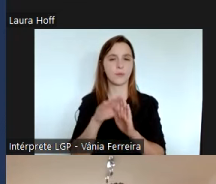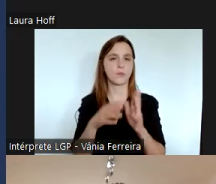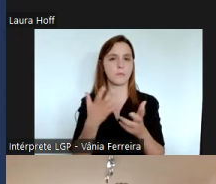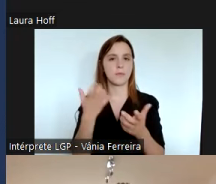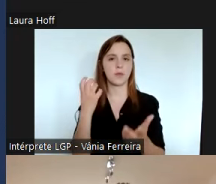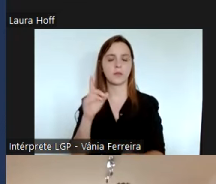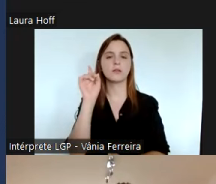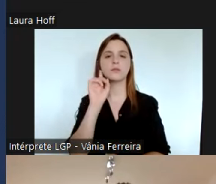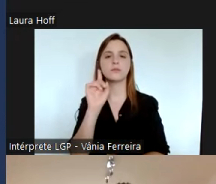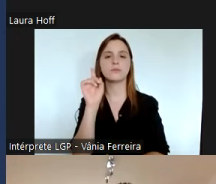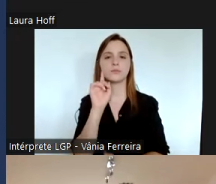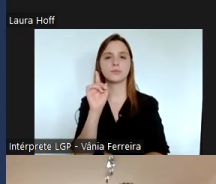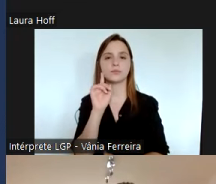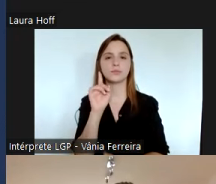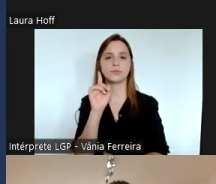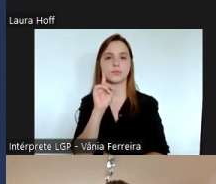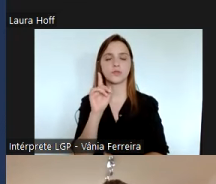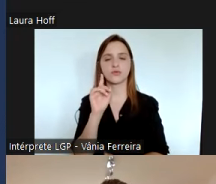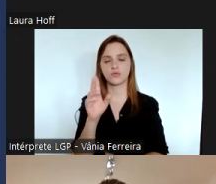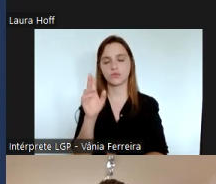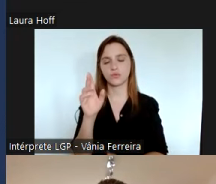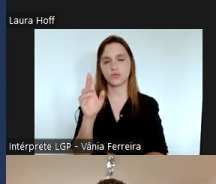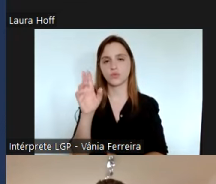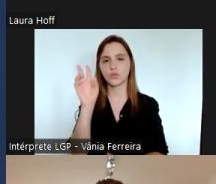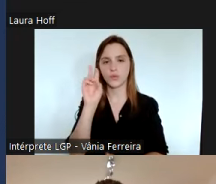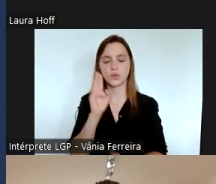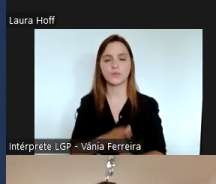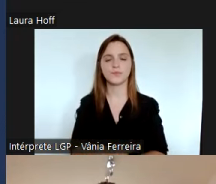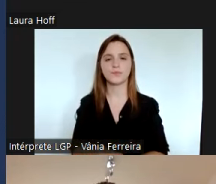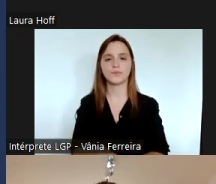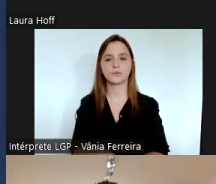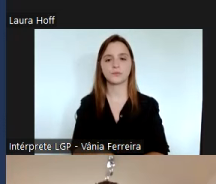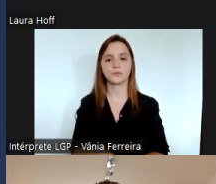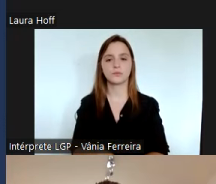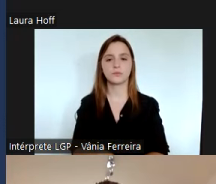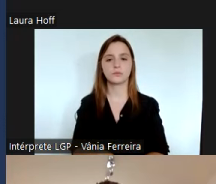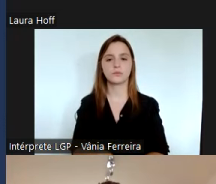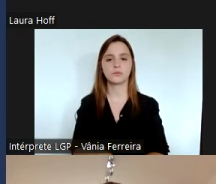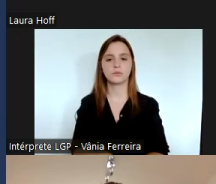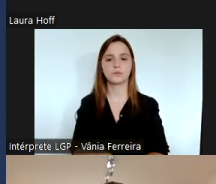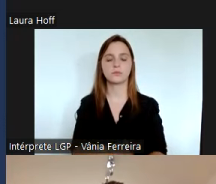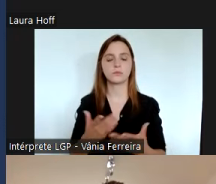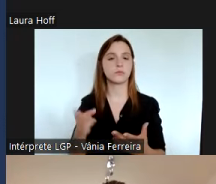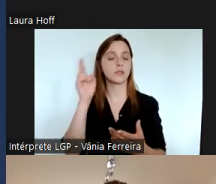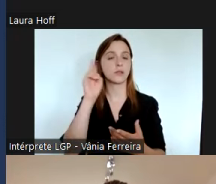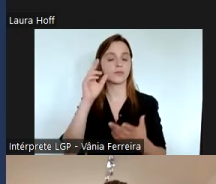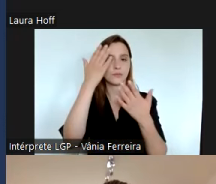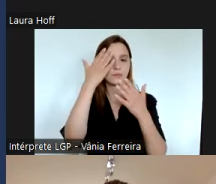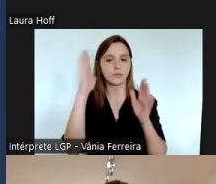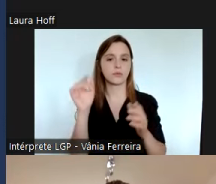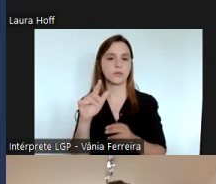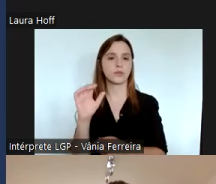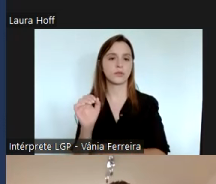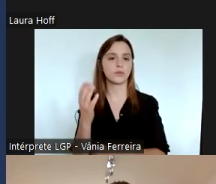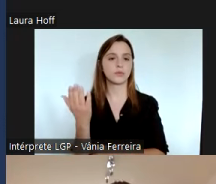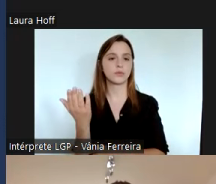such principles. Then the questions arise, which democratic values were prioritized by us in